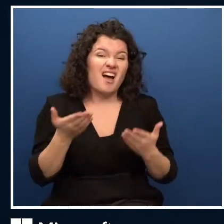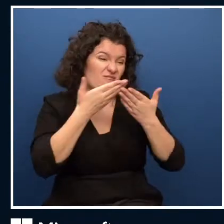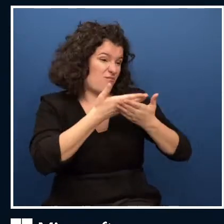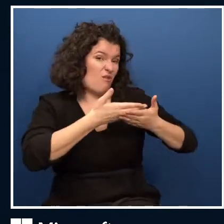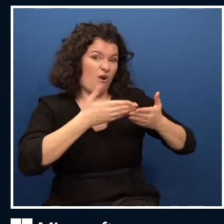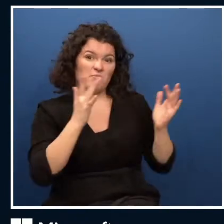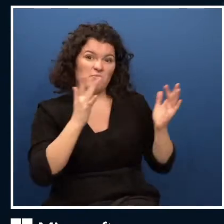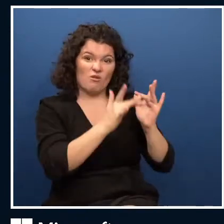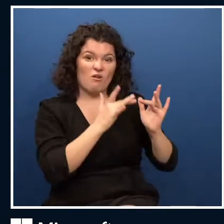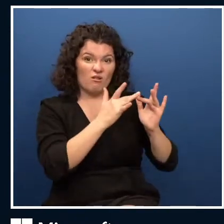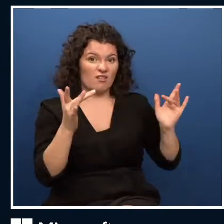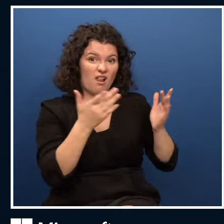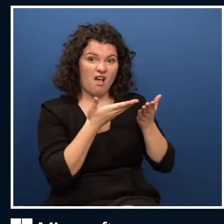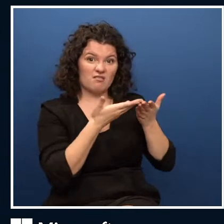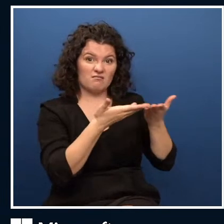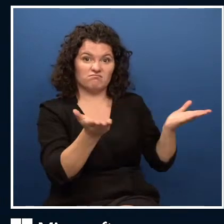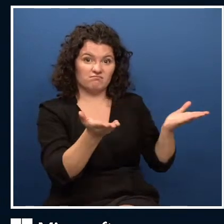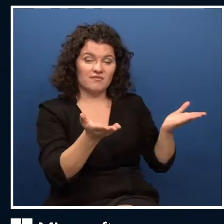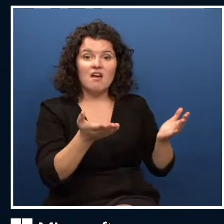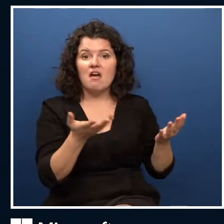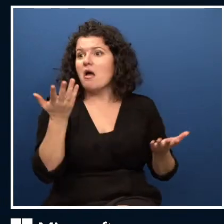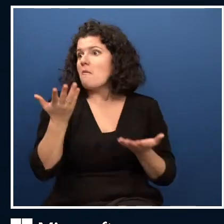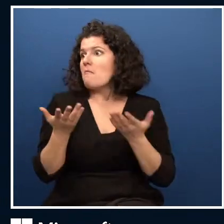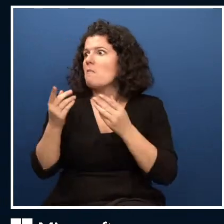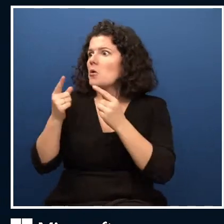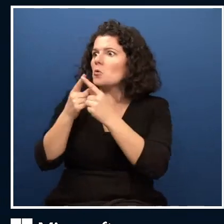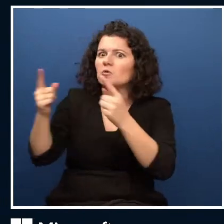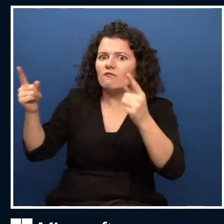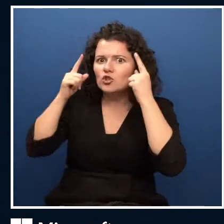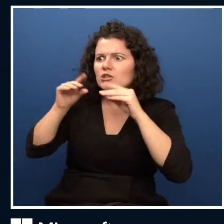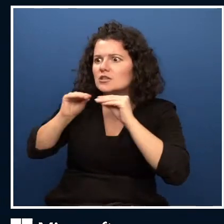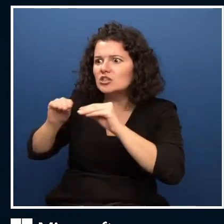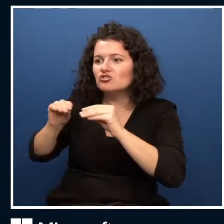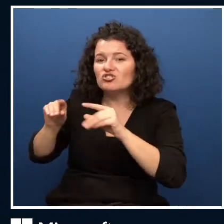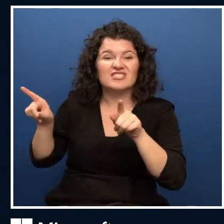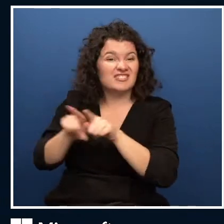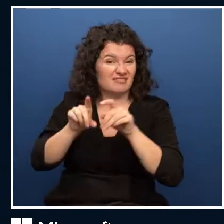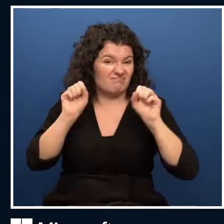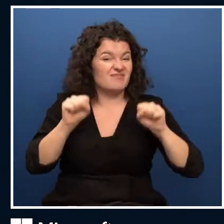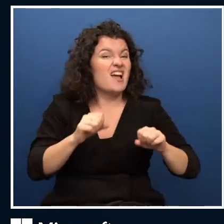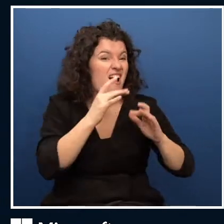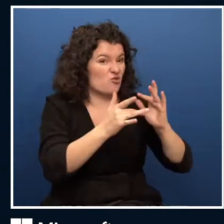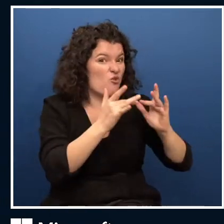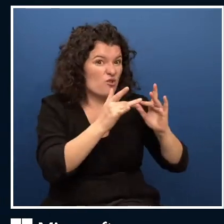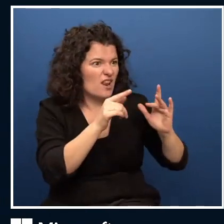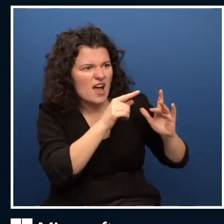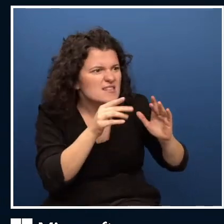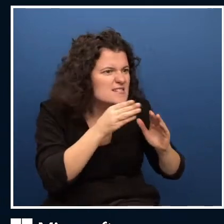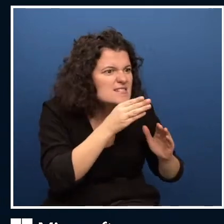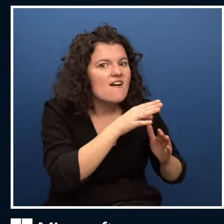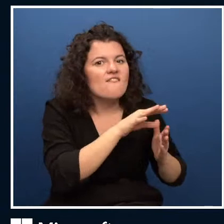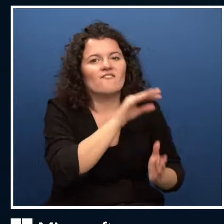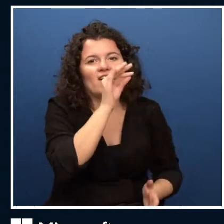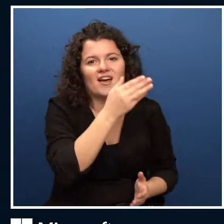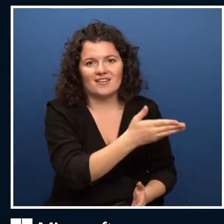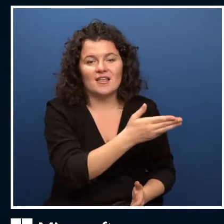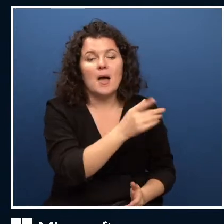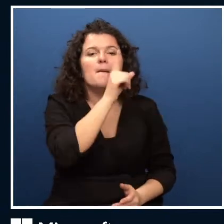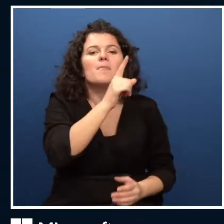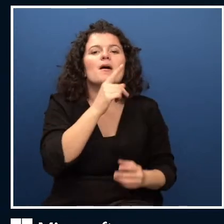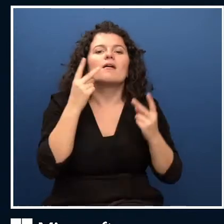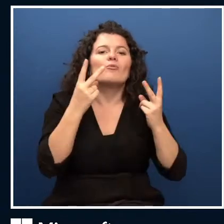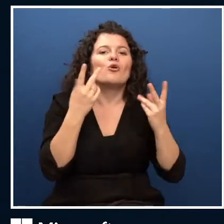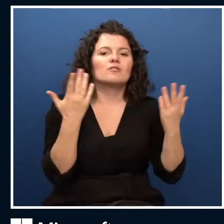any university, as long as you're creating that artifact, the artifact of your portfolio, and you're comparing yourself